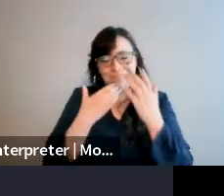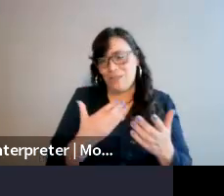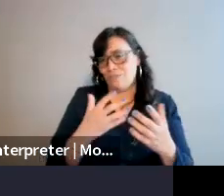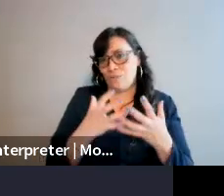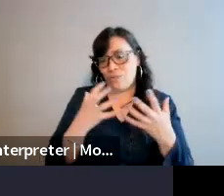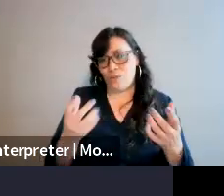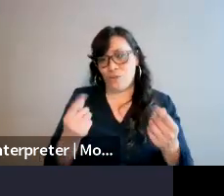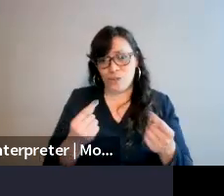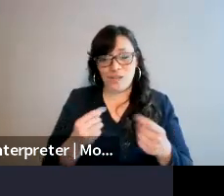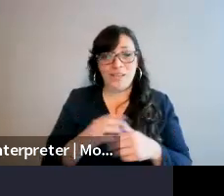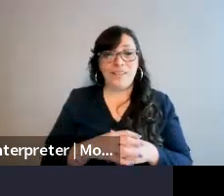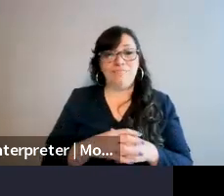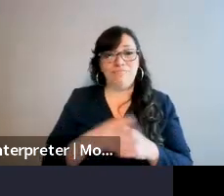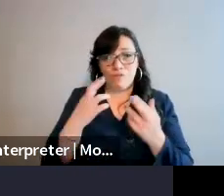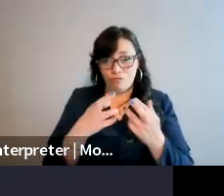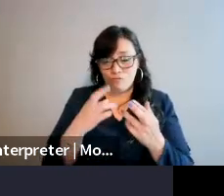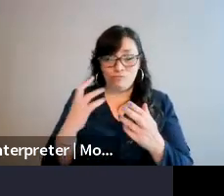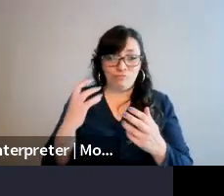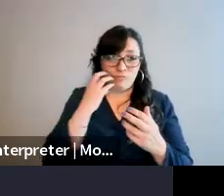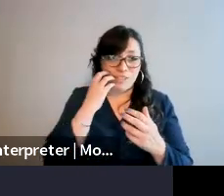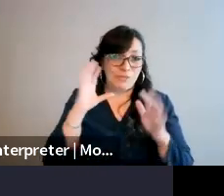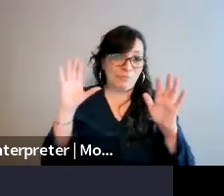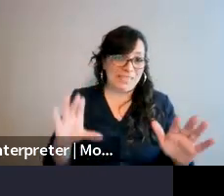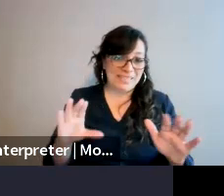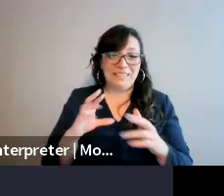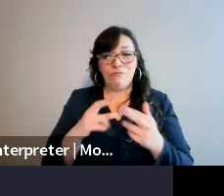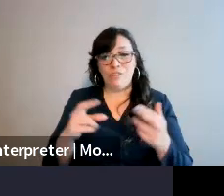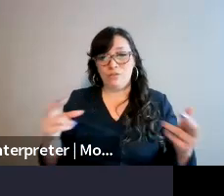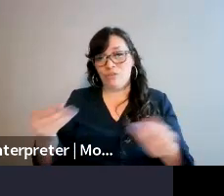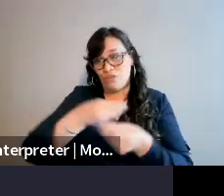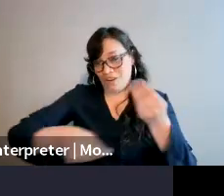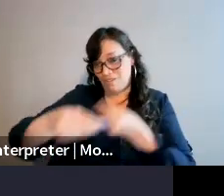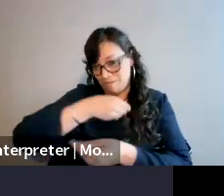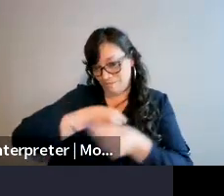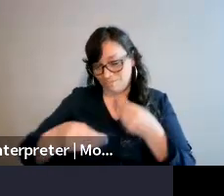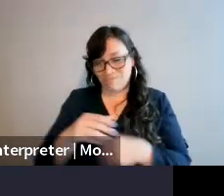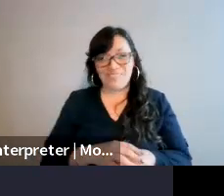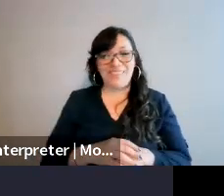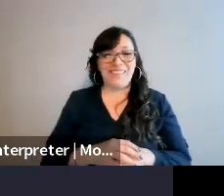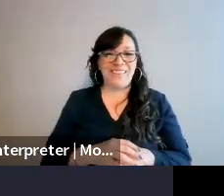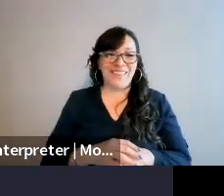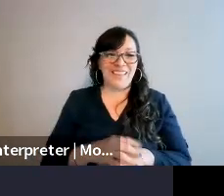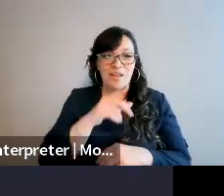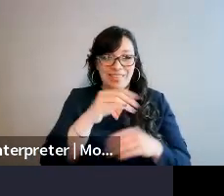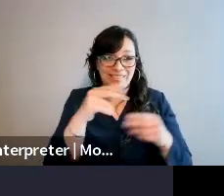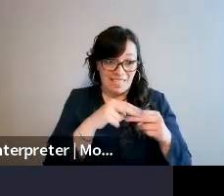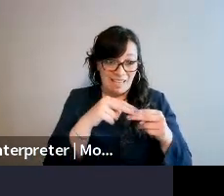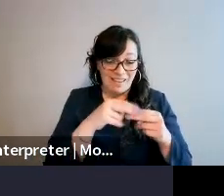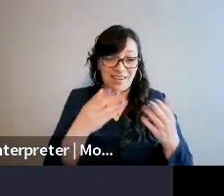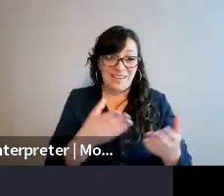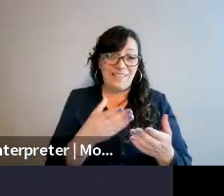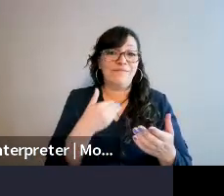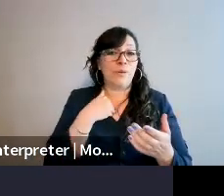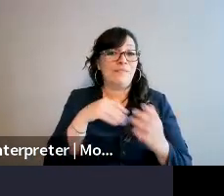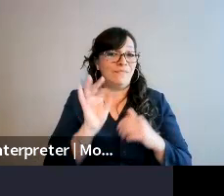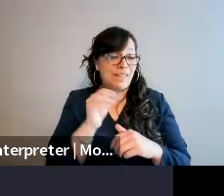is, really rich resource sharing and ways to stay in touch with your panelists in IDHA. So on this slide here are where you can